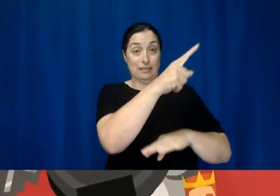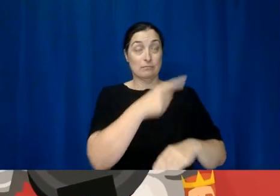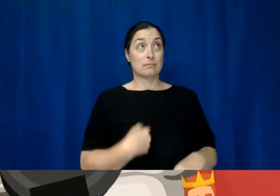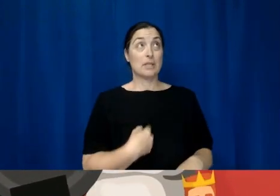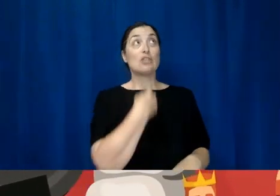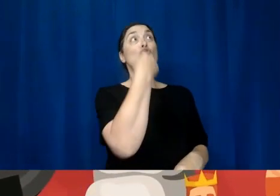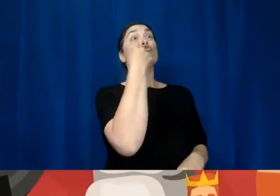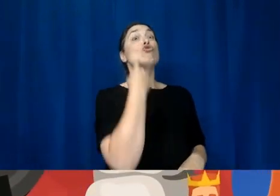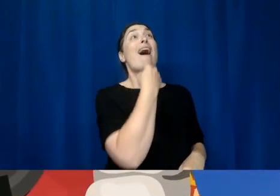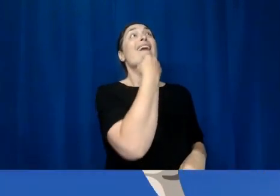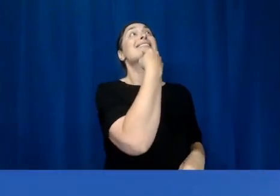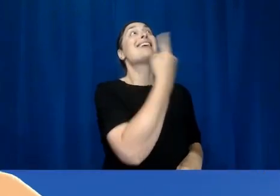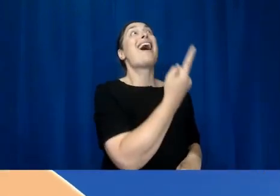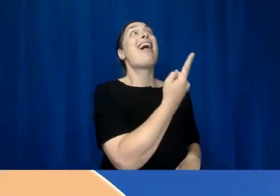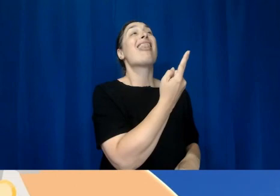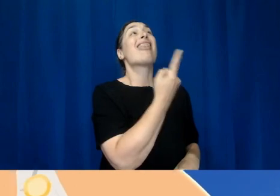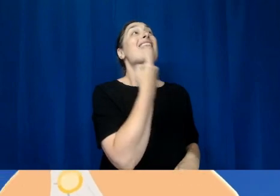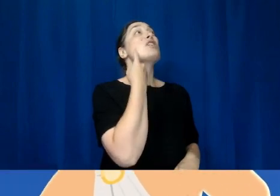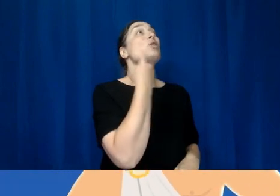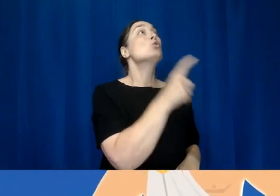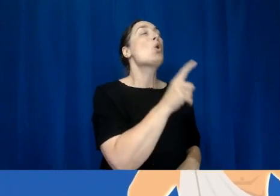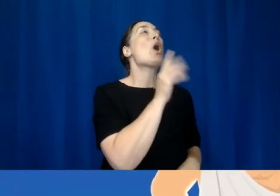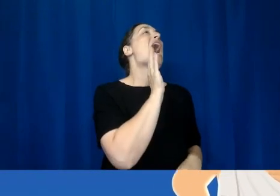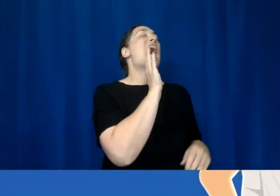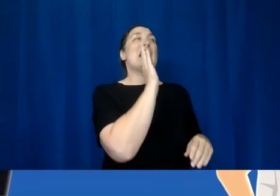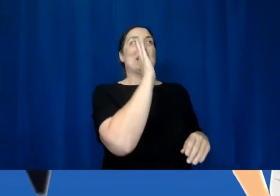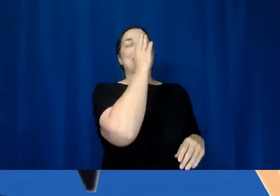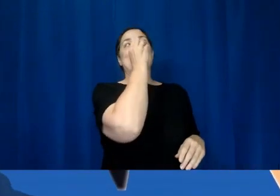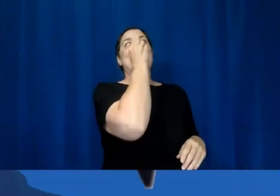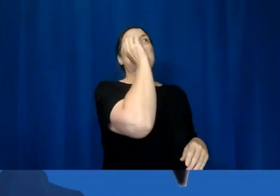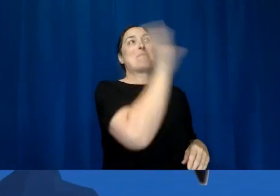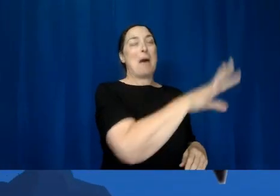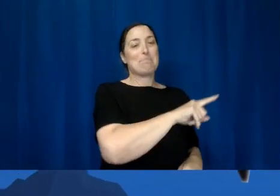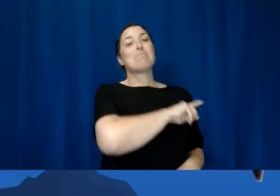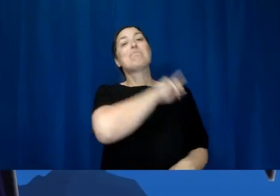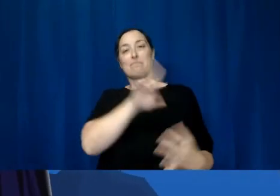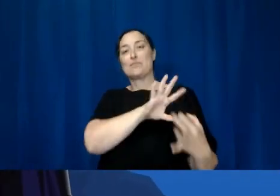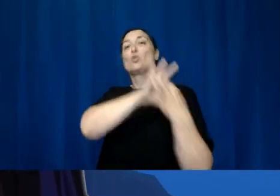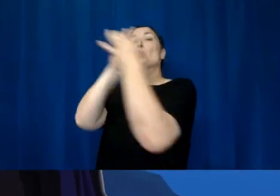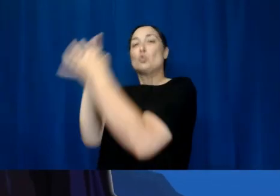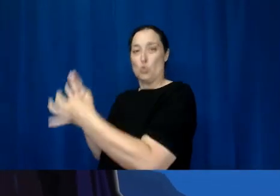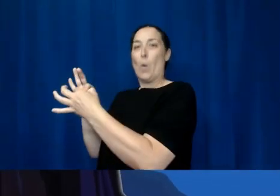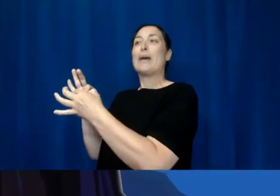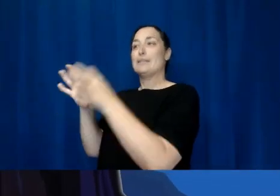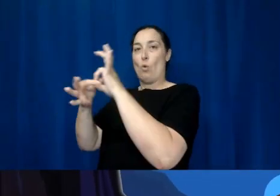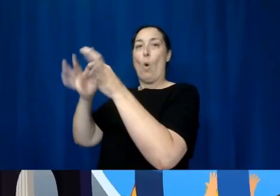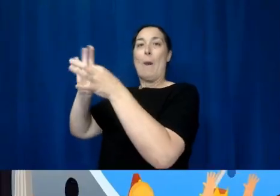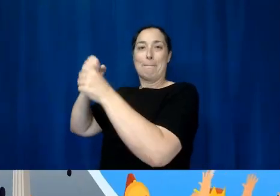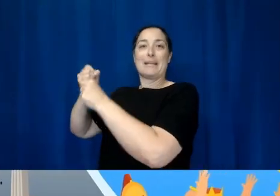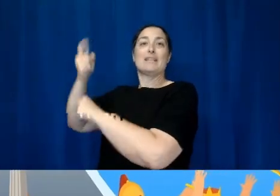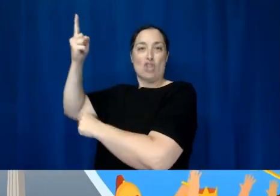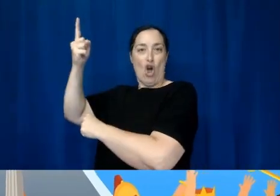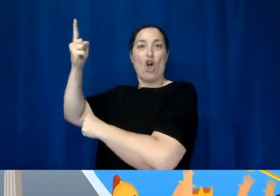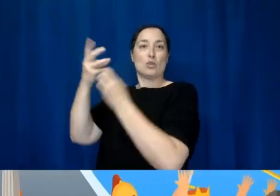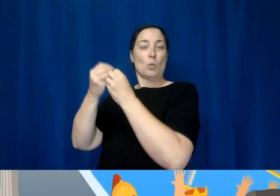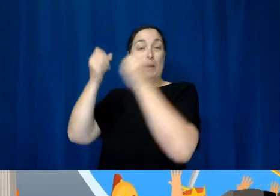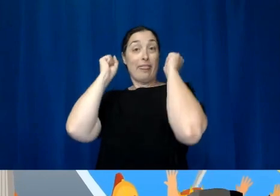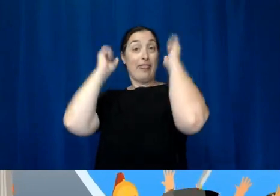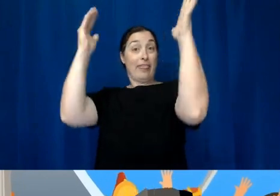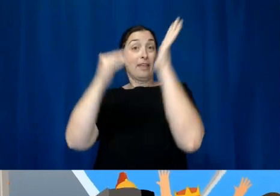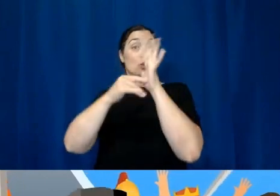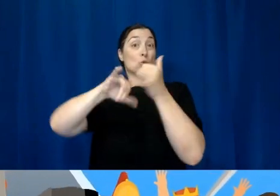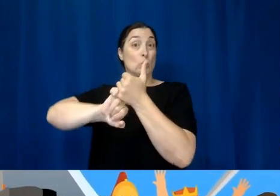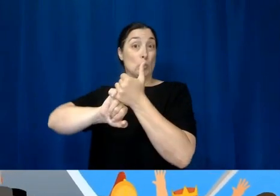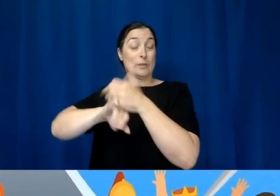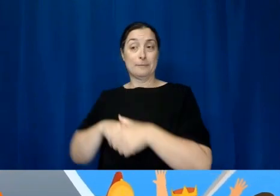warning. So Prometheus and Epimetheus betrayed the Titans and joined forces with Zeus. As Prometheus predicted, the